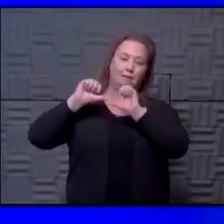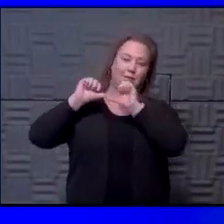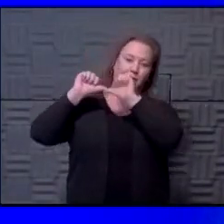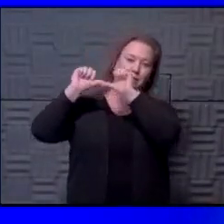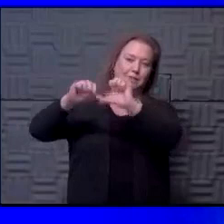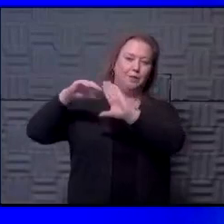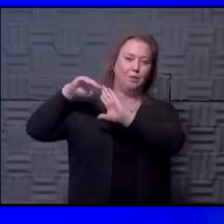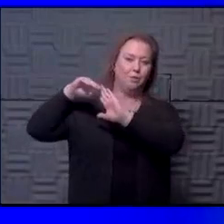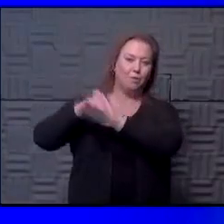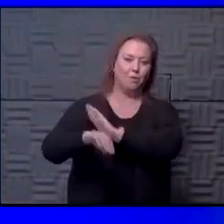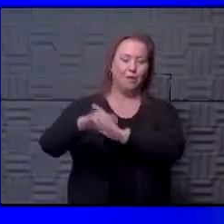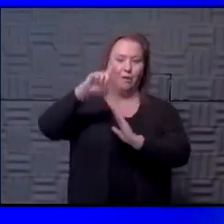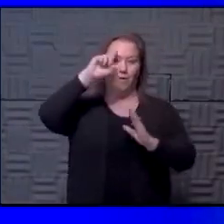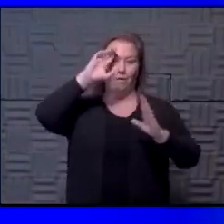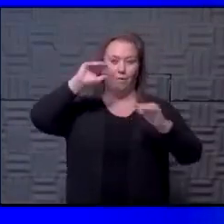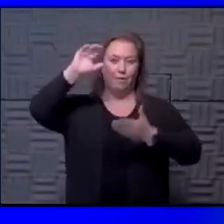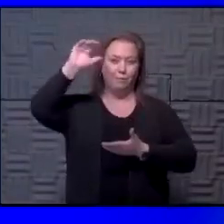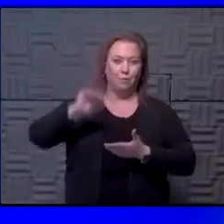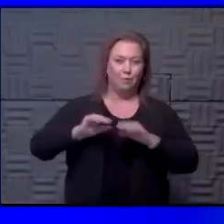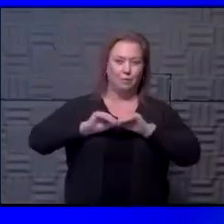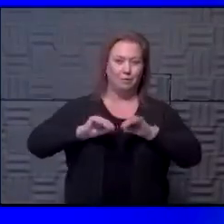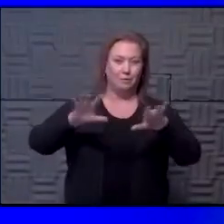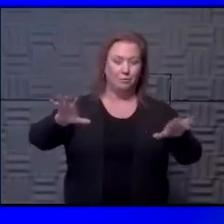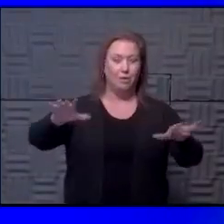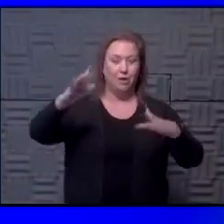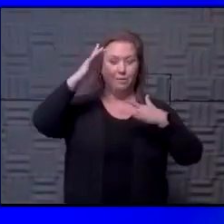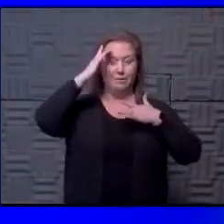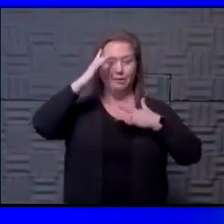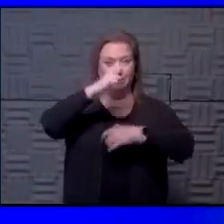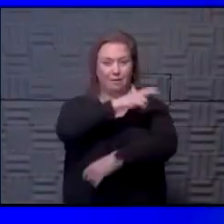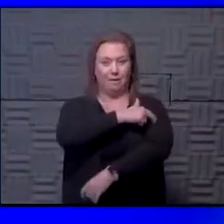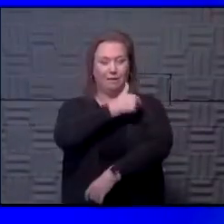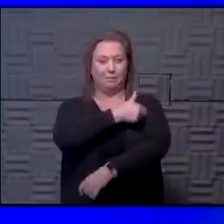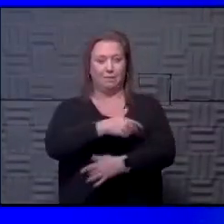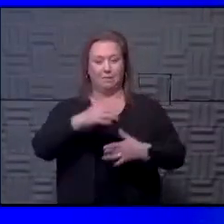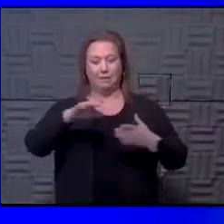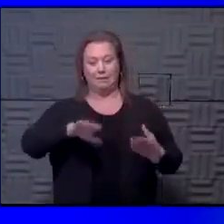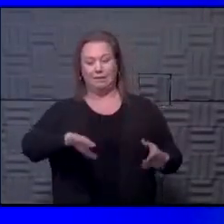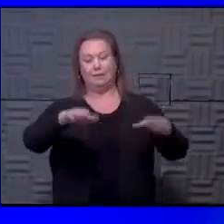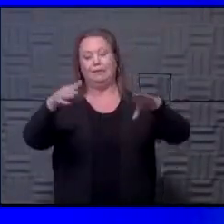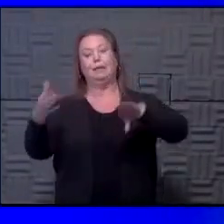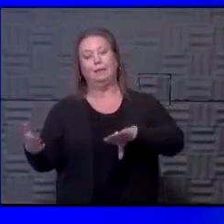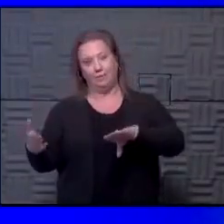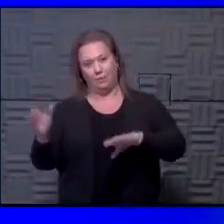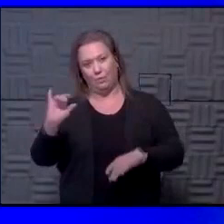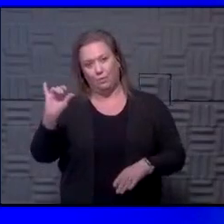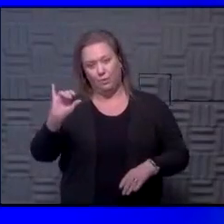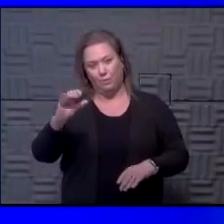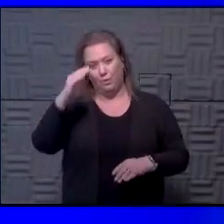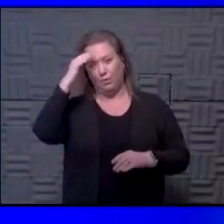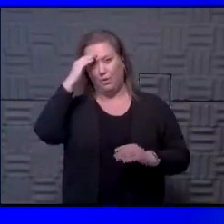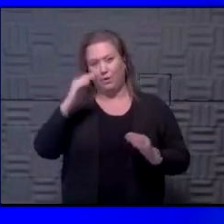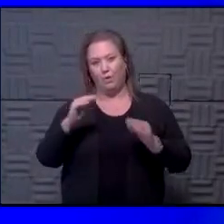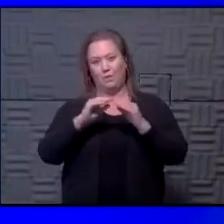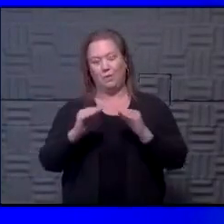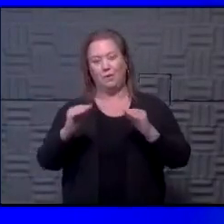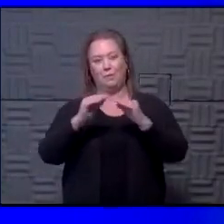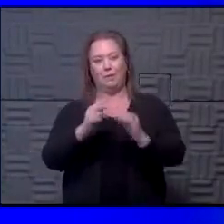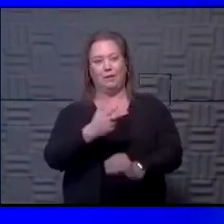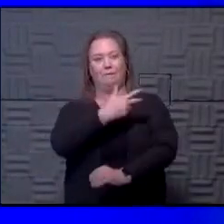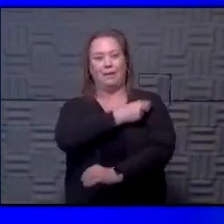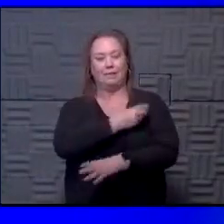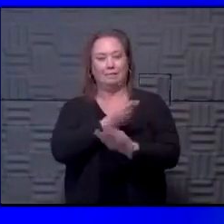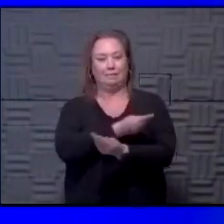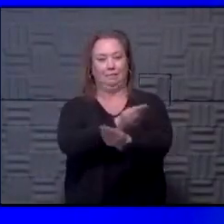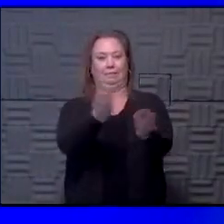down, hopefully reducing spread of the disease, hospitalizations and death. And we know that more and more vaccinations are being